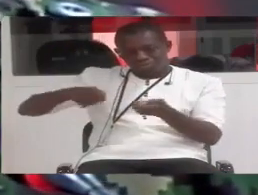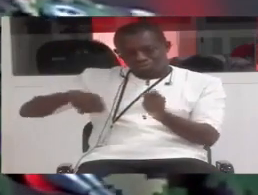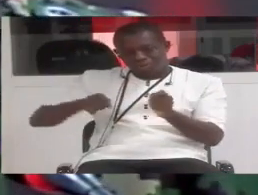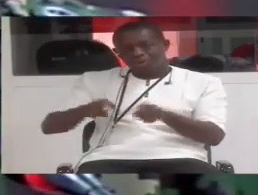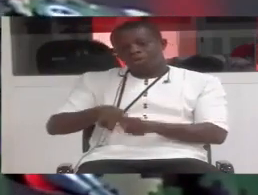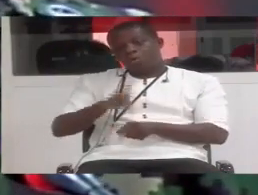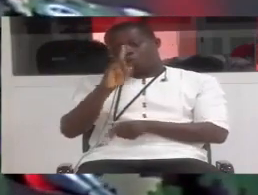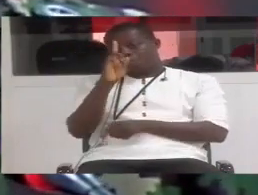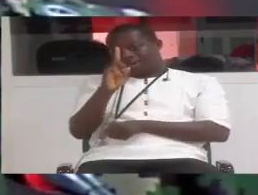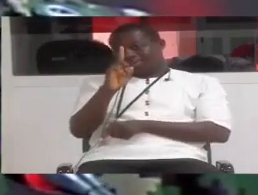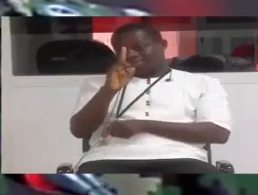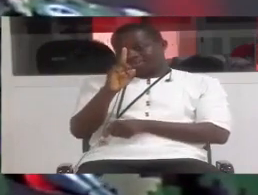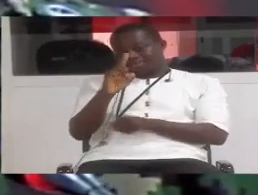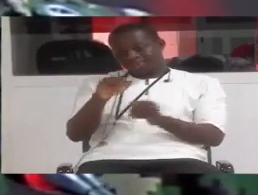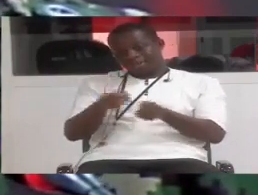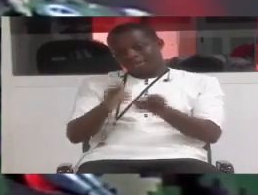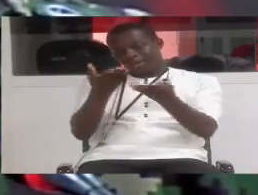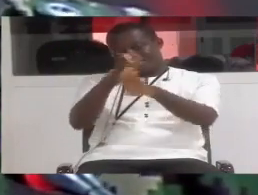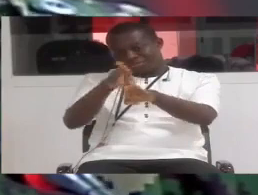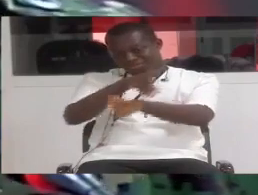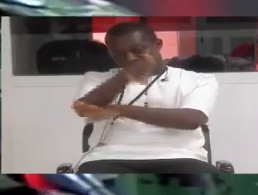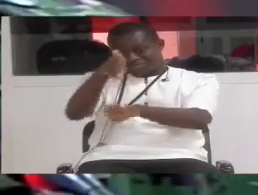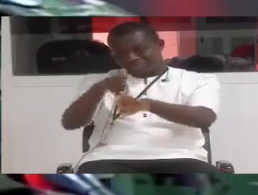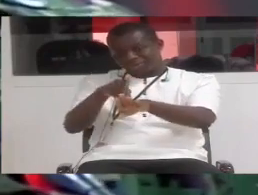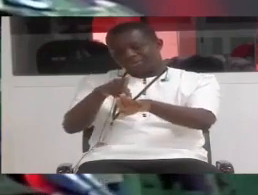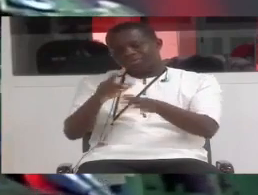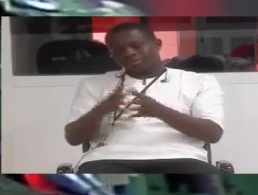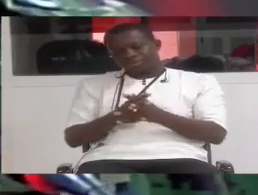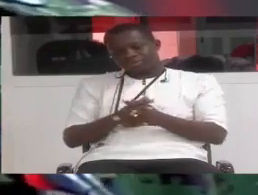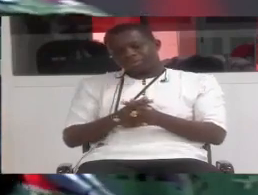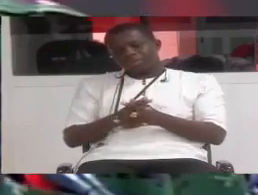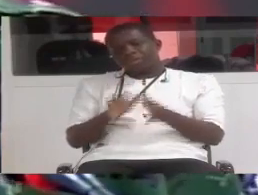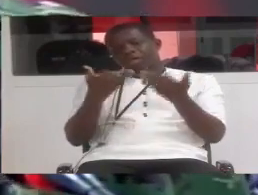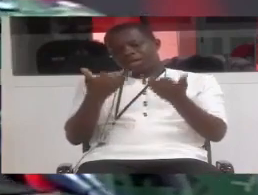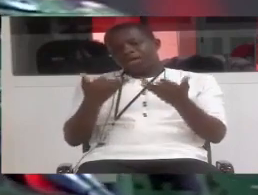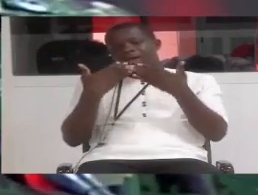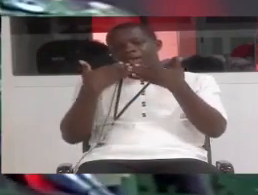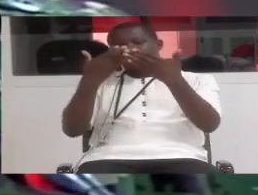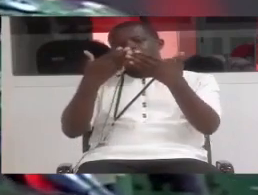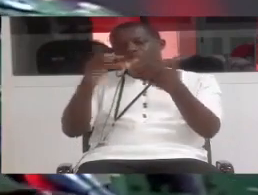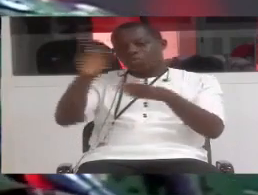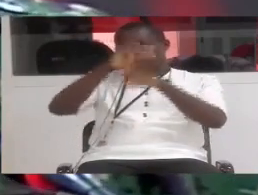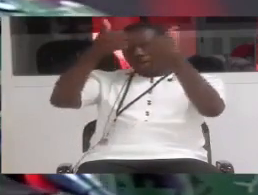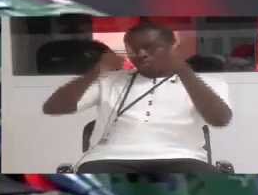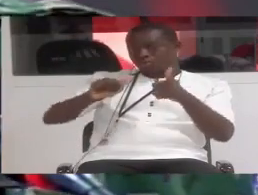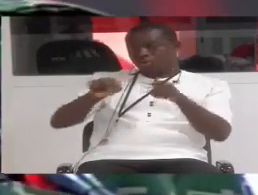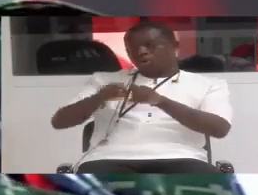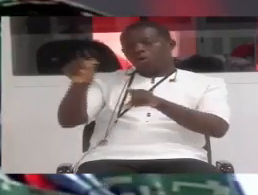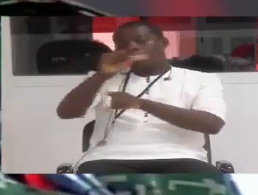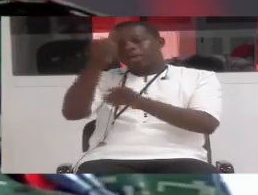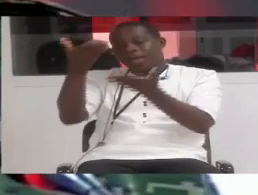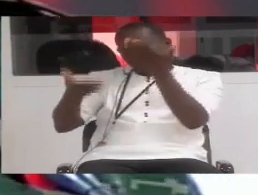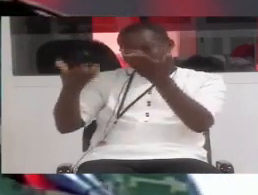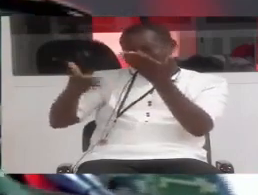bamel. There was only one grave. Tell us what happened after. Ñu dess. Wax ñu li xew. Ñu dess. Those